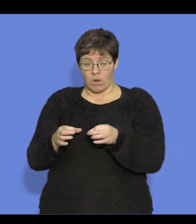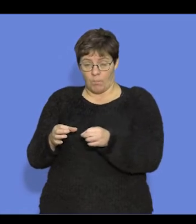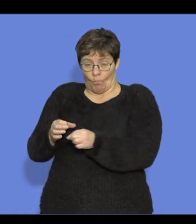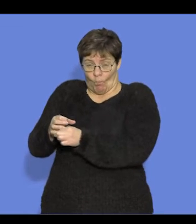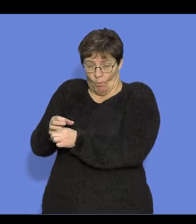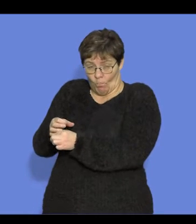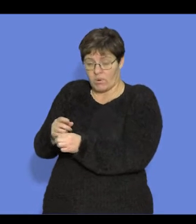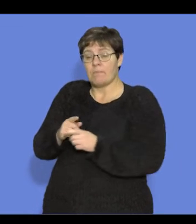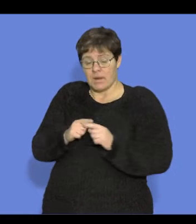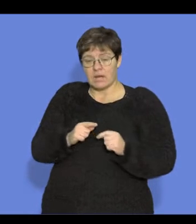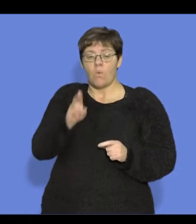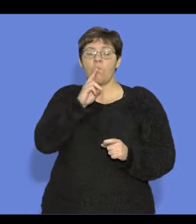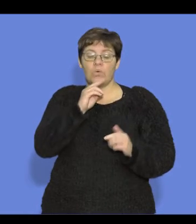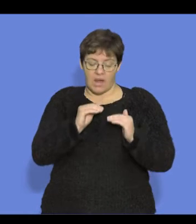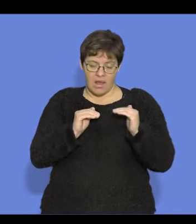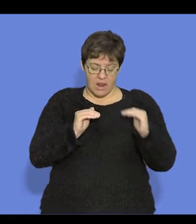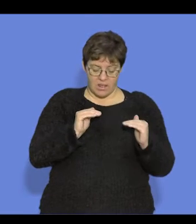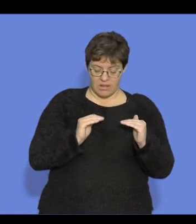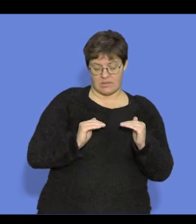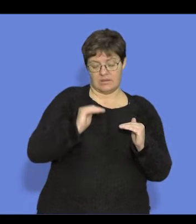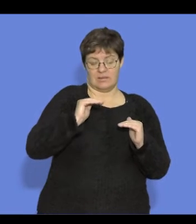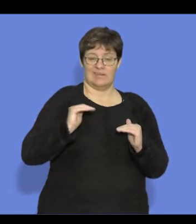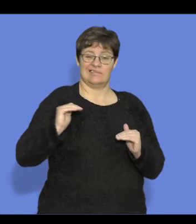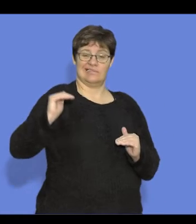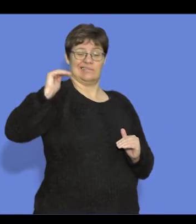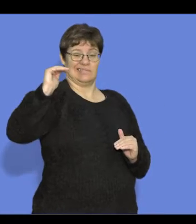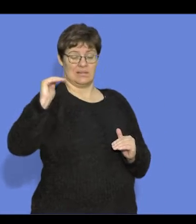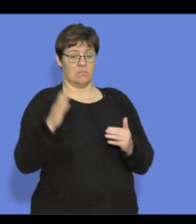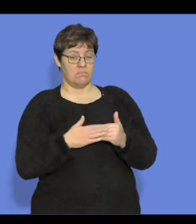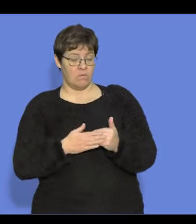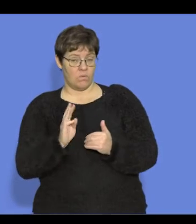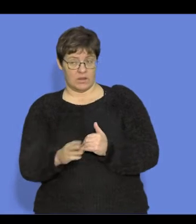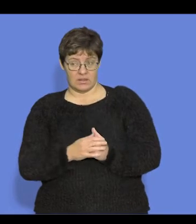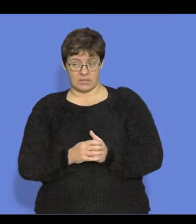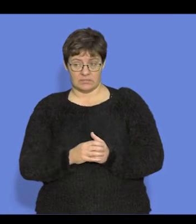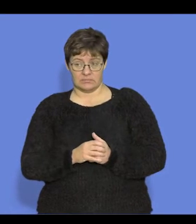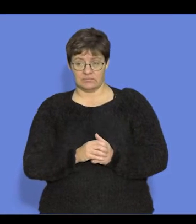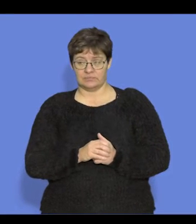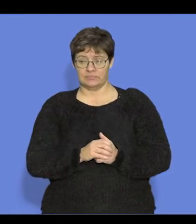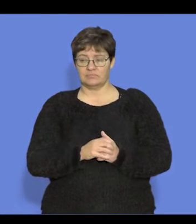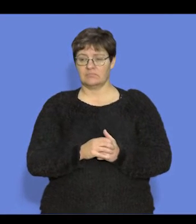height to which the water will rise. And in this experiment, there are 3